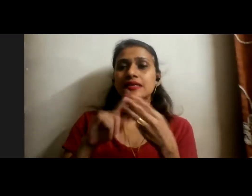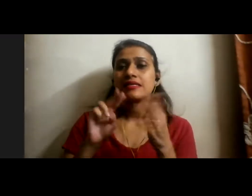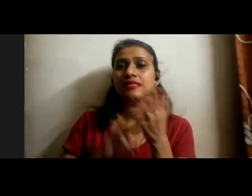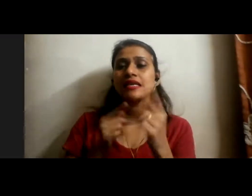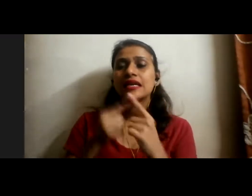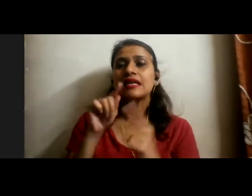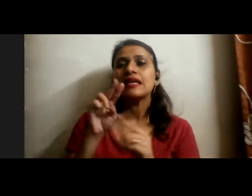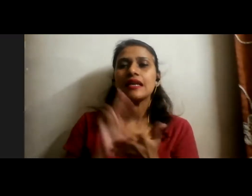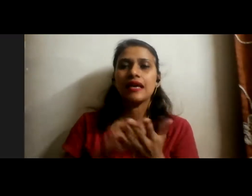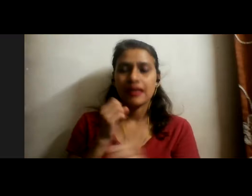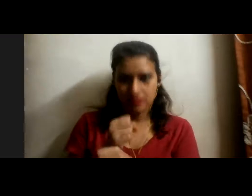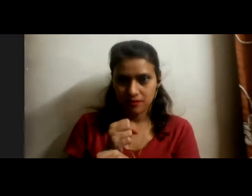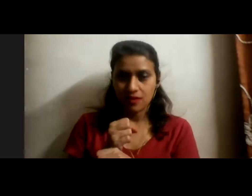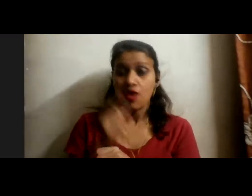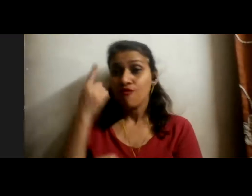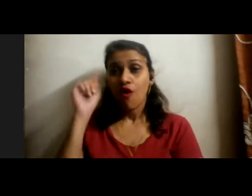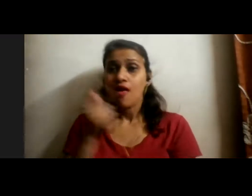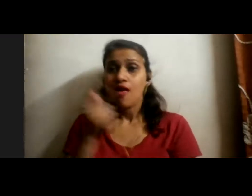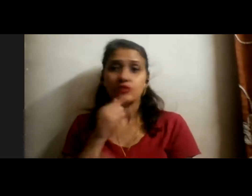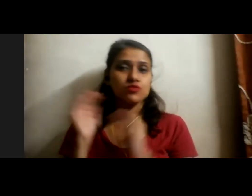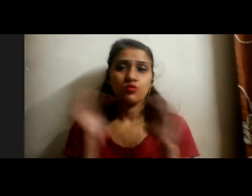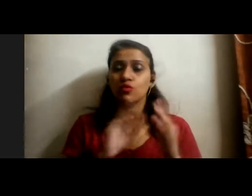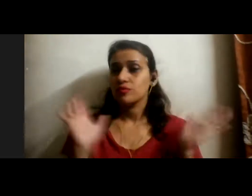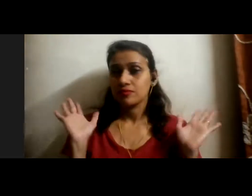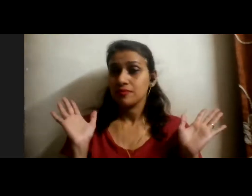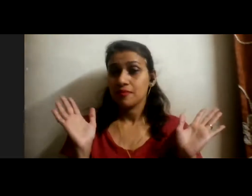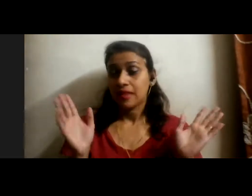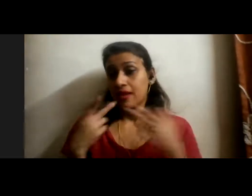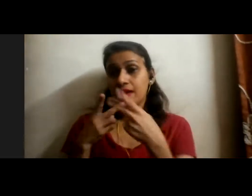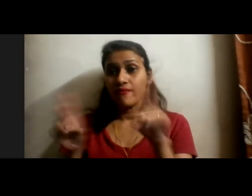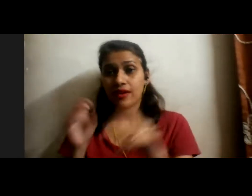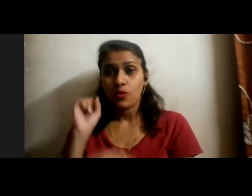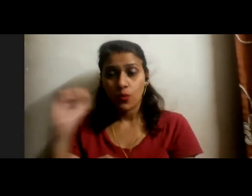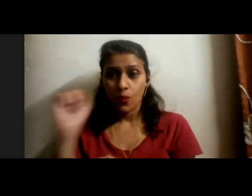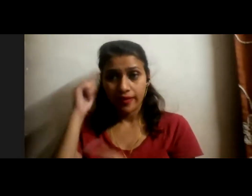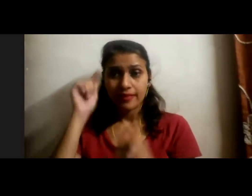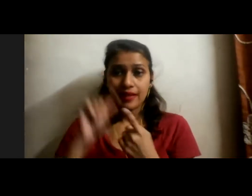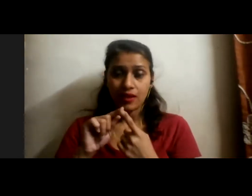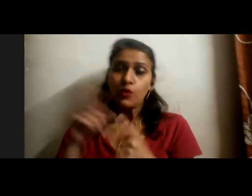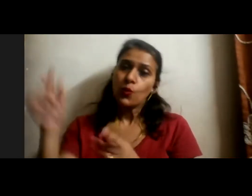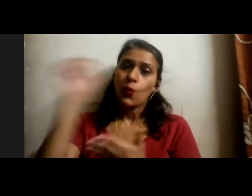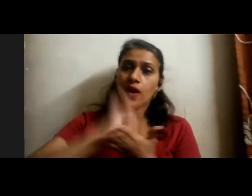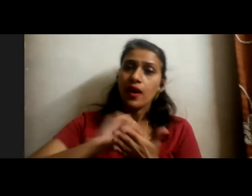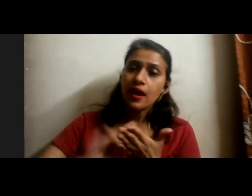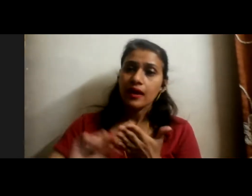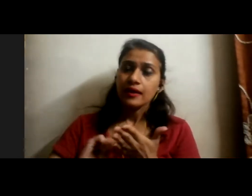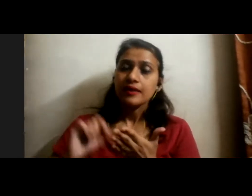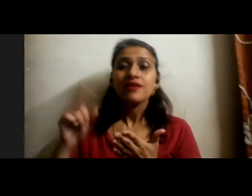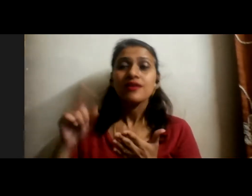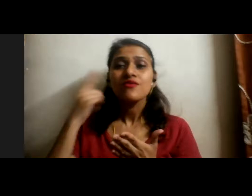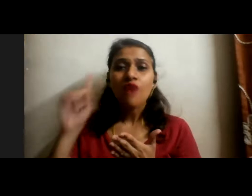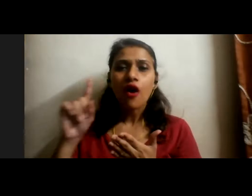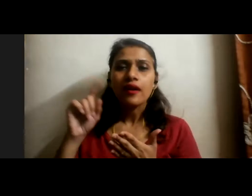that is not in favor of LGBTQ community. In that case, you will just write, you will critically